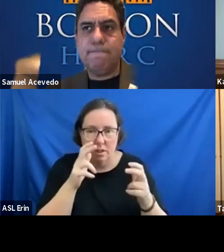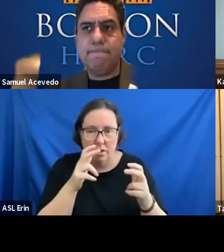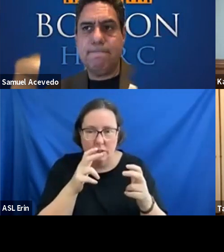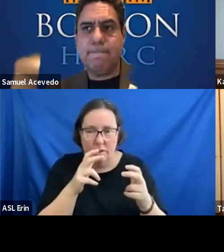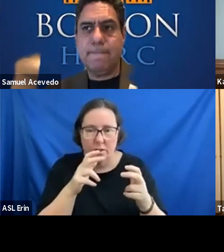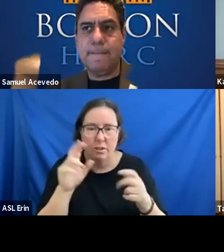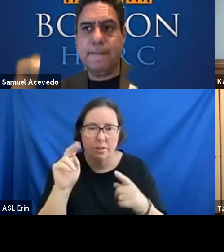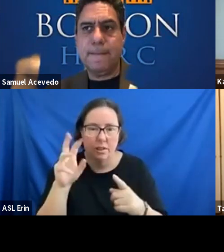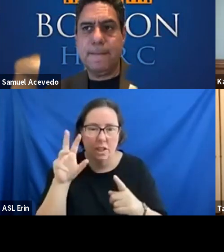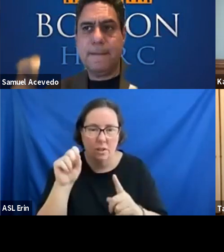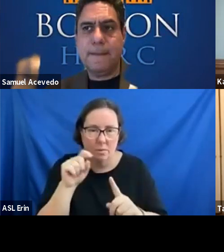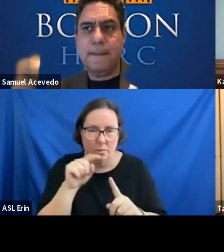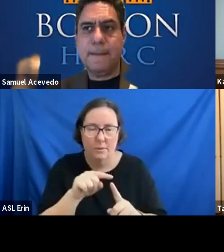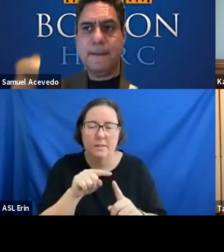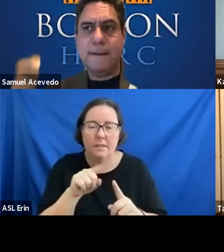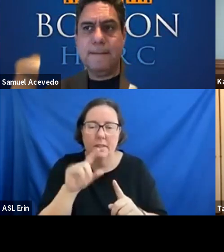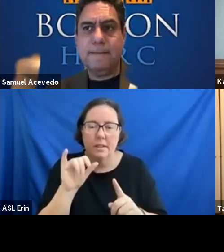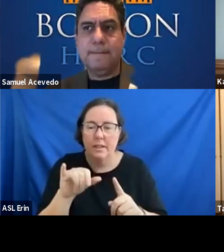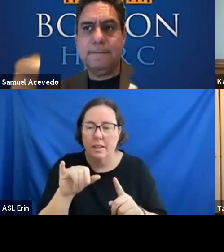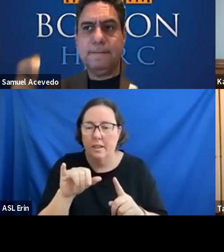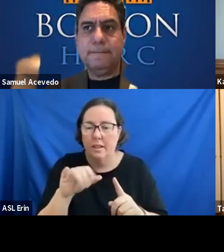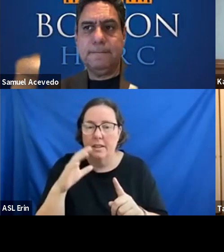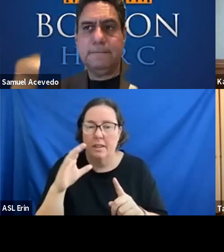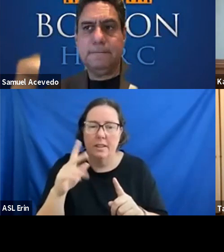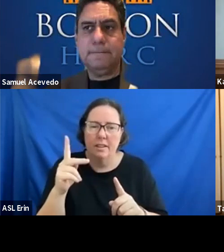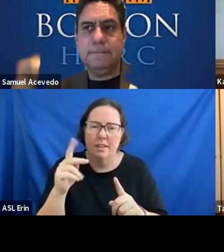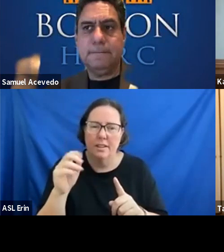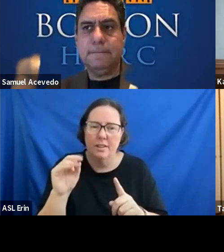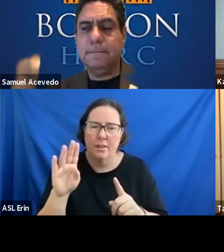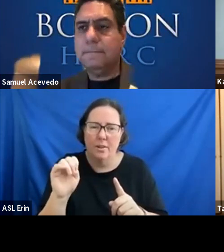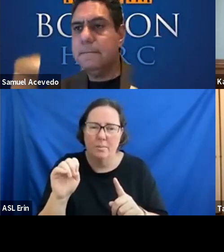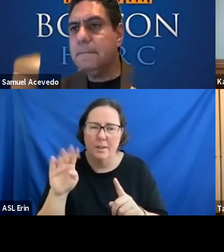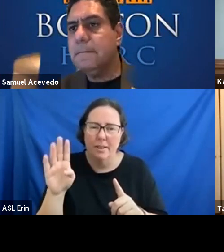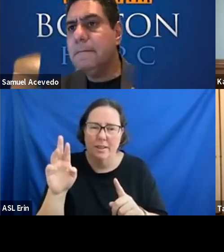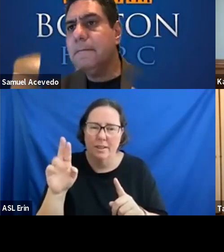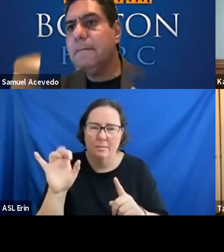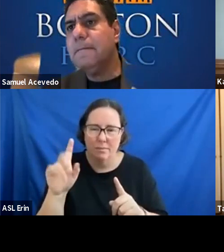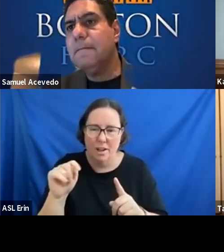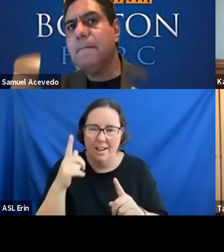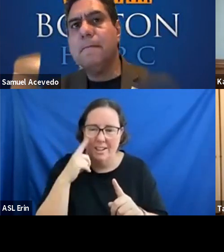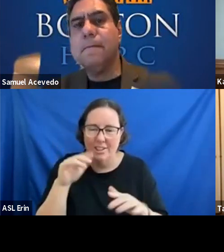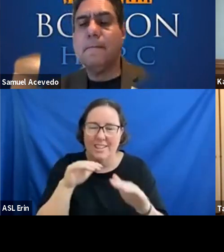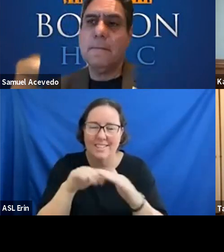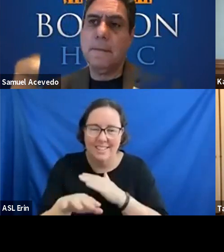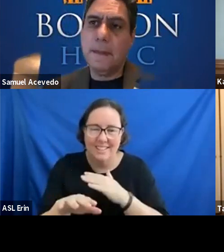news that Kobe Bryant was voted to